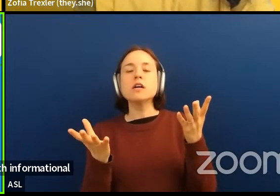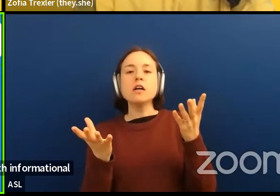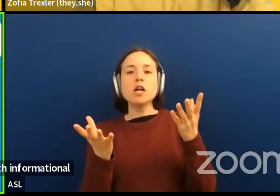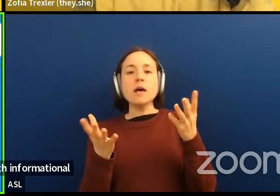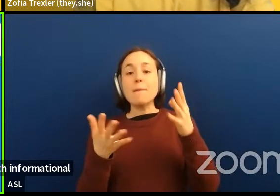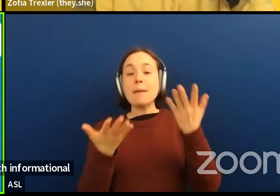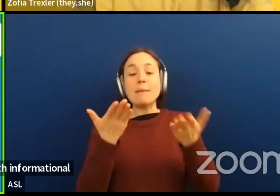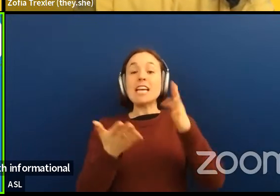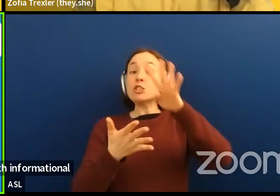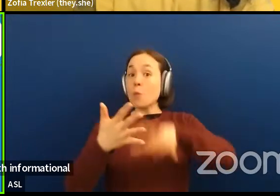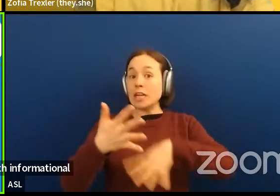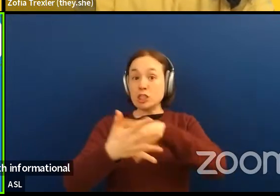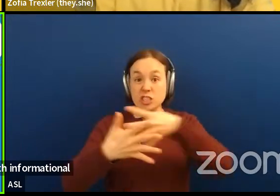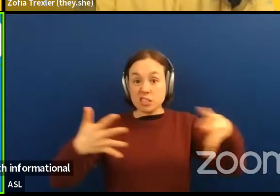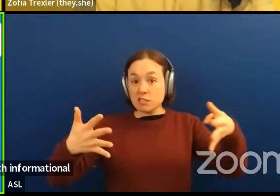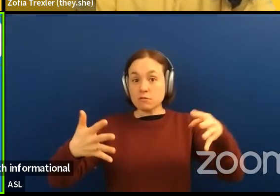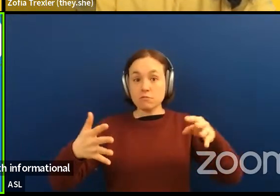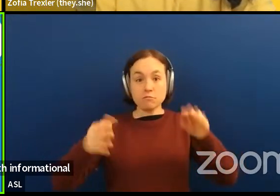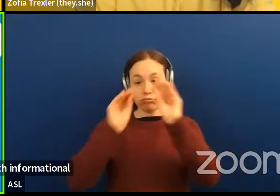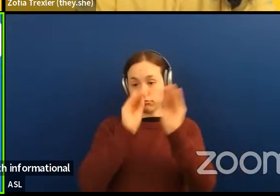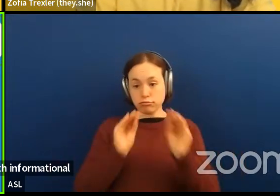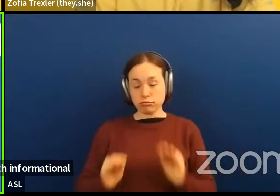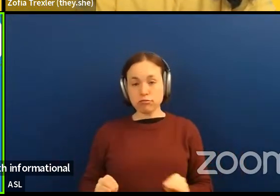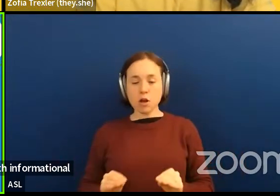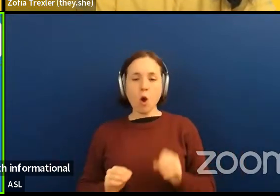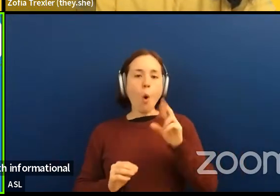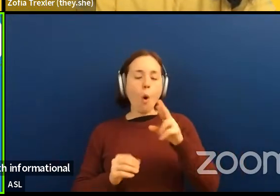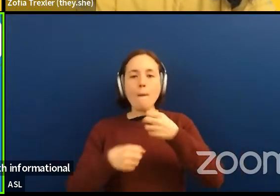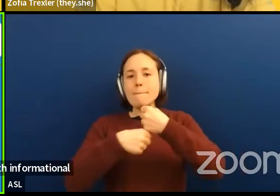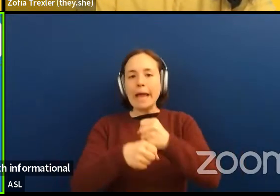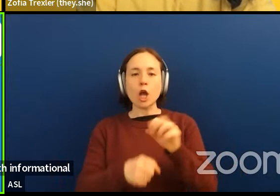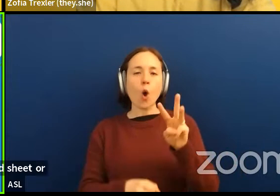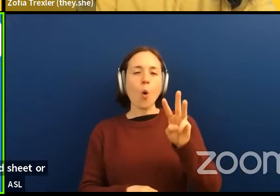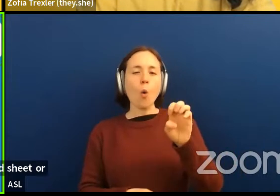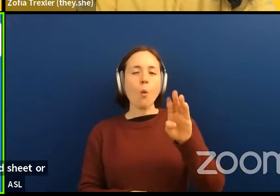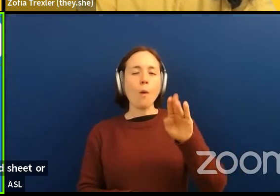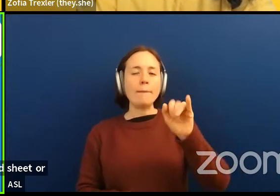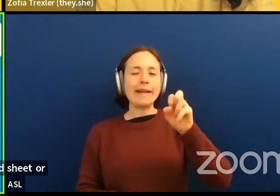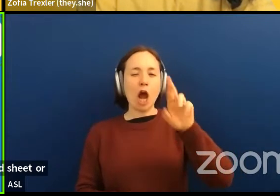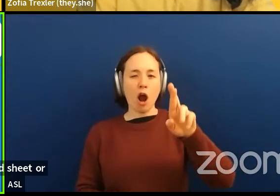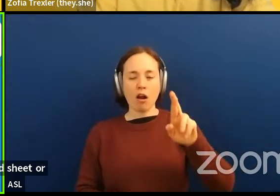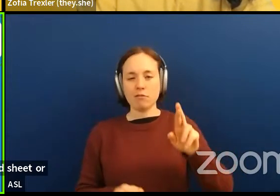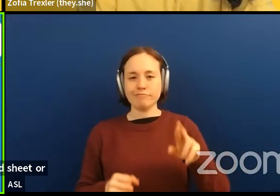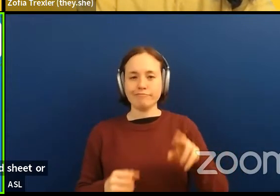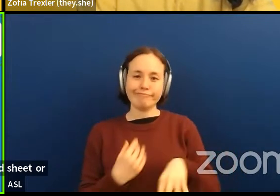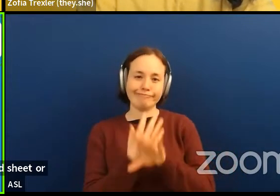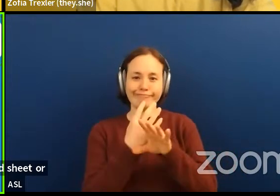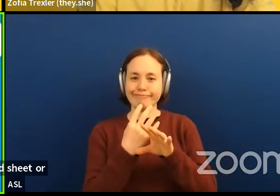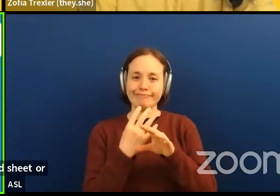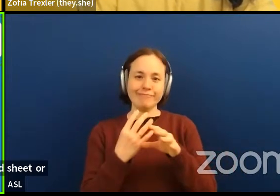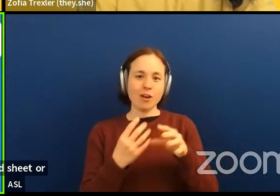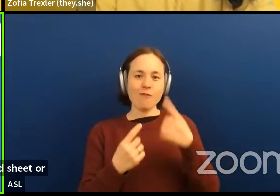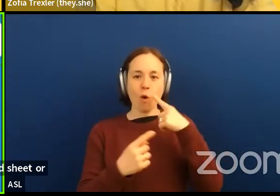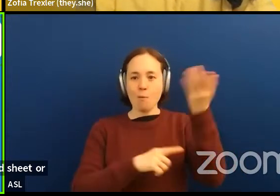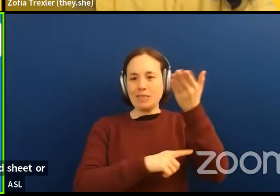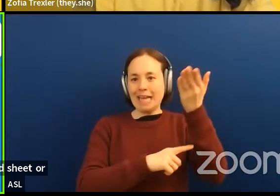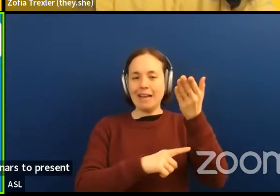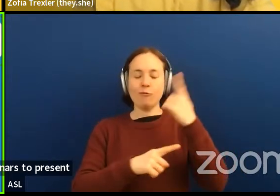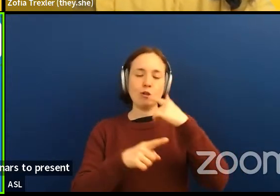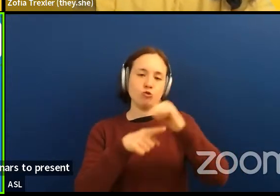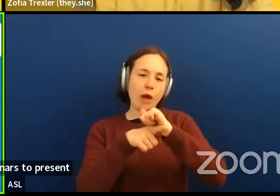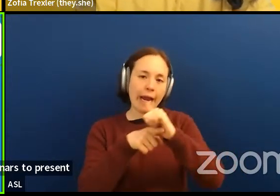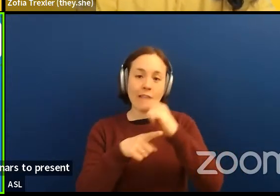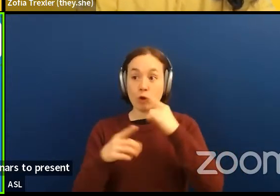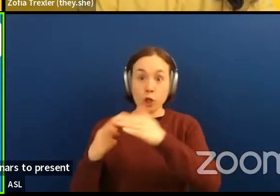spreadsheet or creating webinars to present to the community for trainings